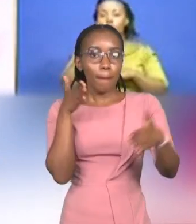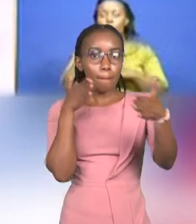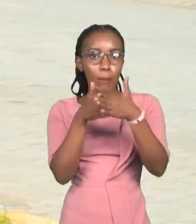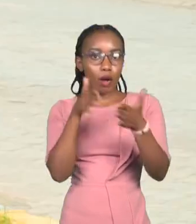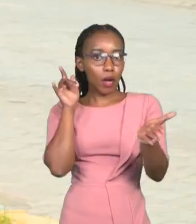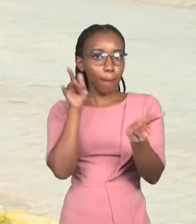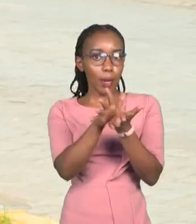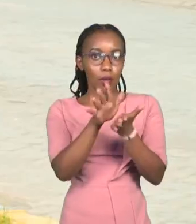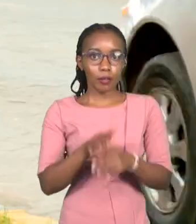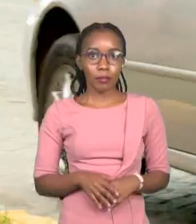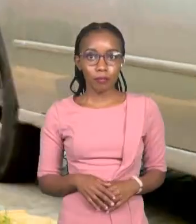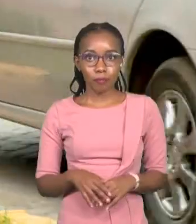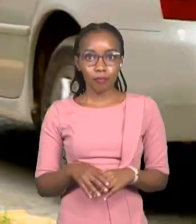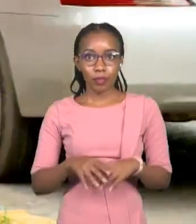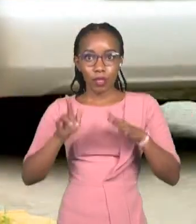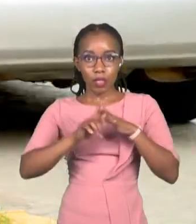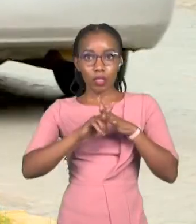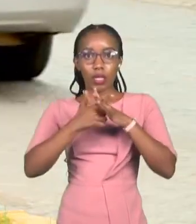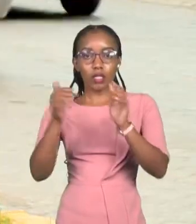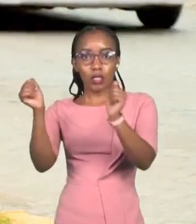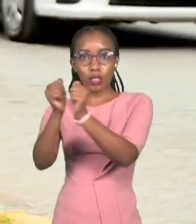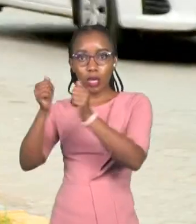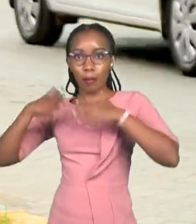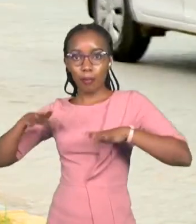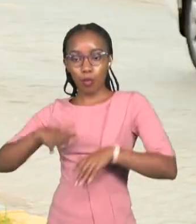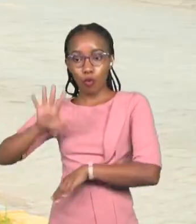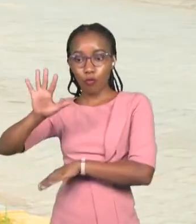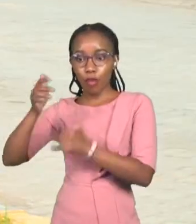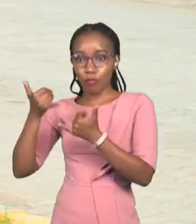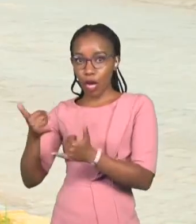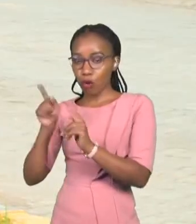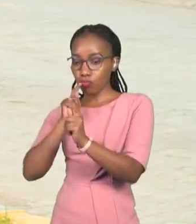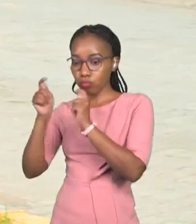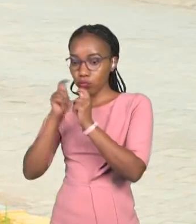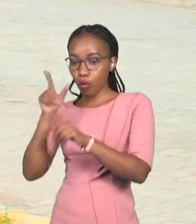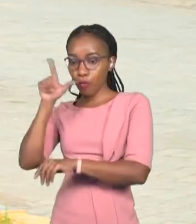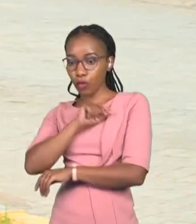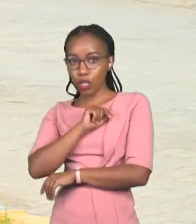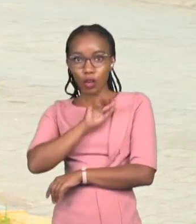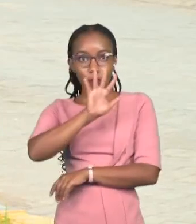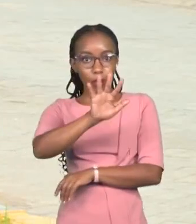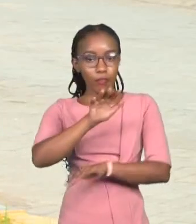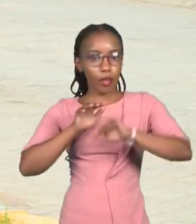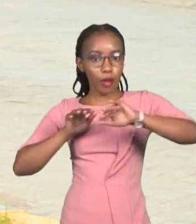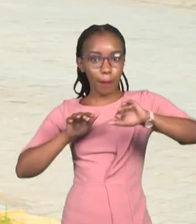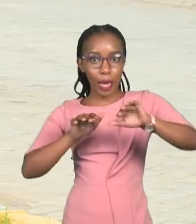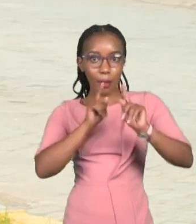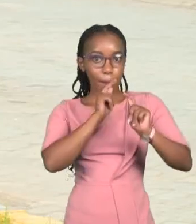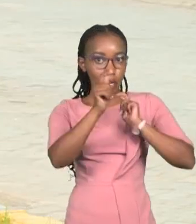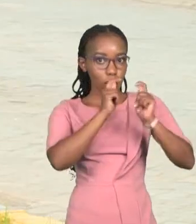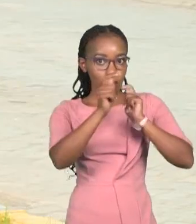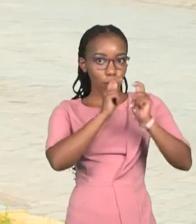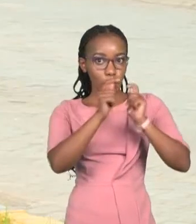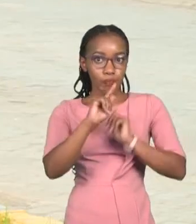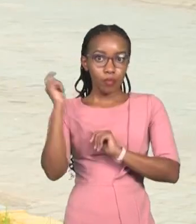impeachment. The journey began with 10 candidates, 5 currently having pleaded their case and 5 yet to sit before the panel,